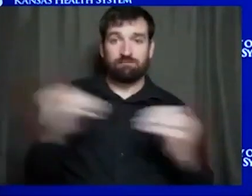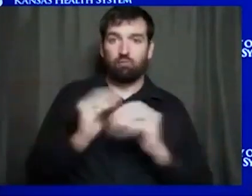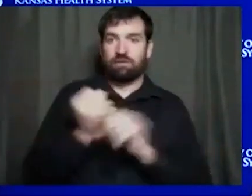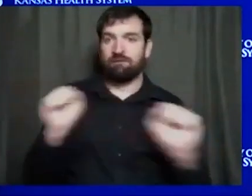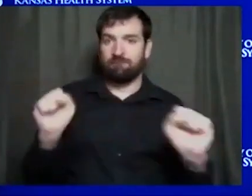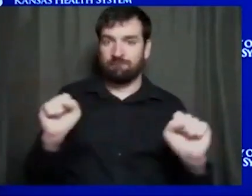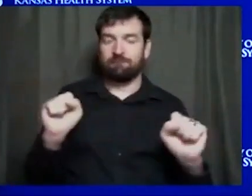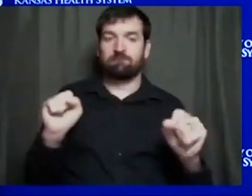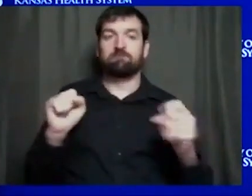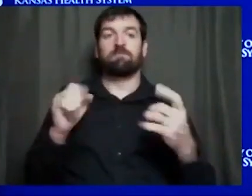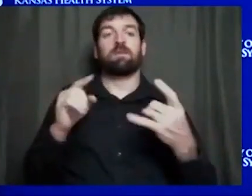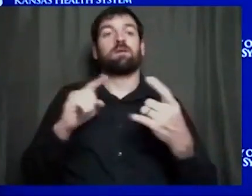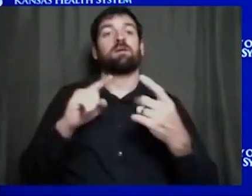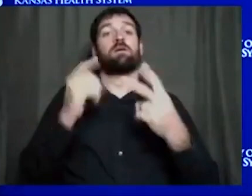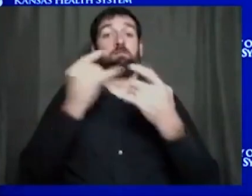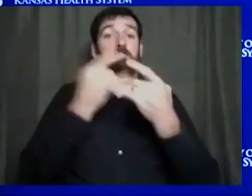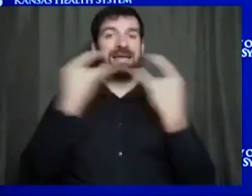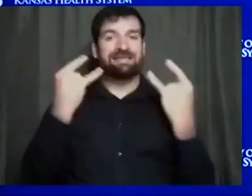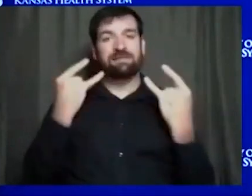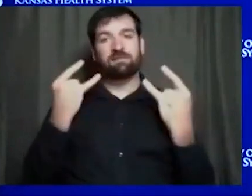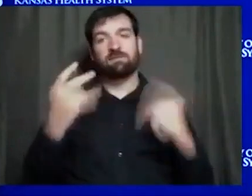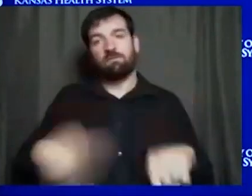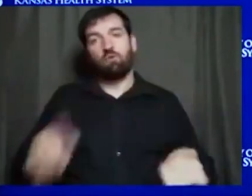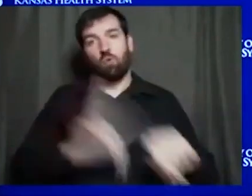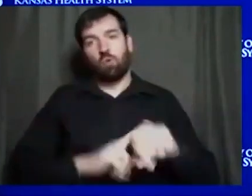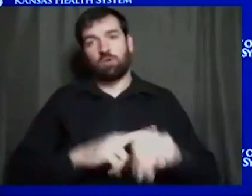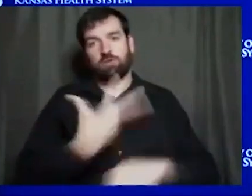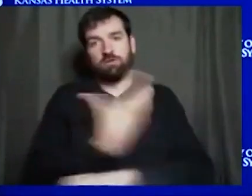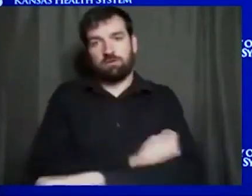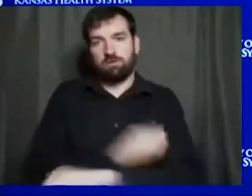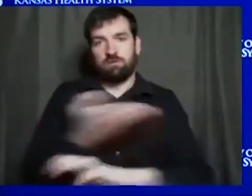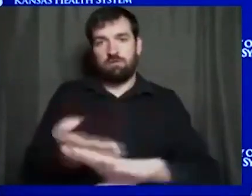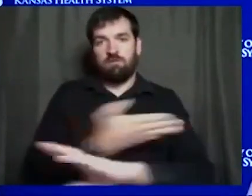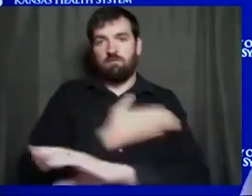and of course getting vaccinated prior to getting to those events as well.